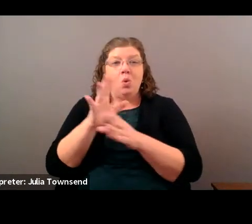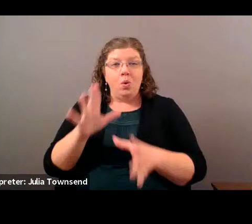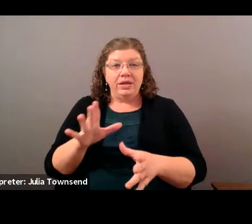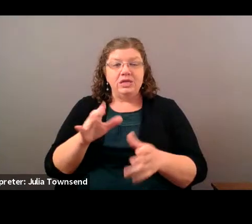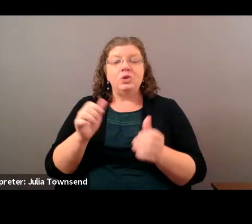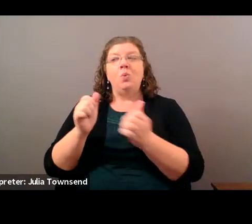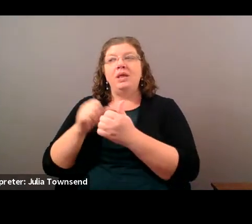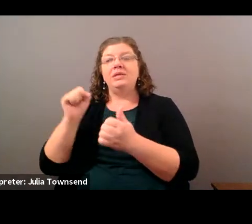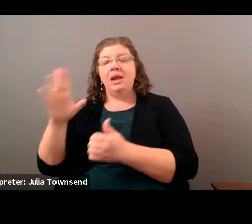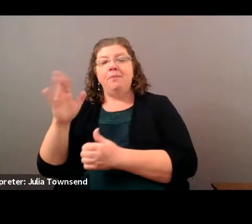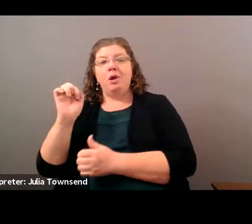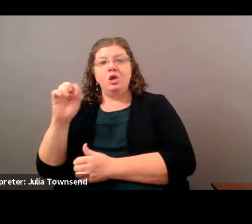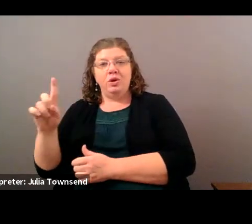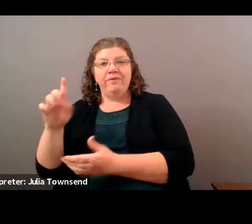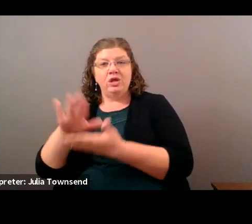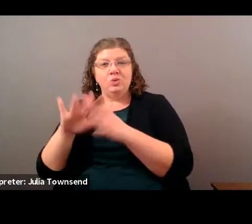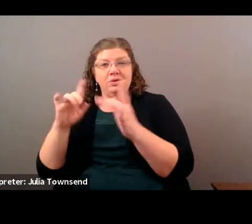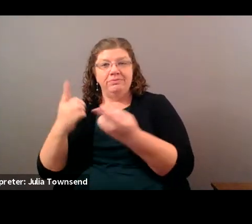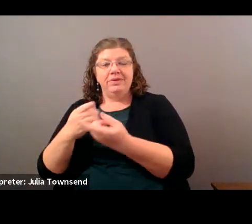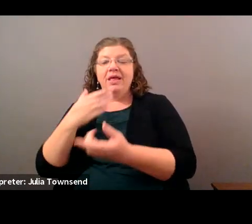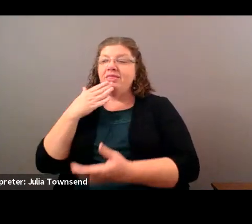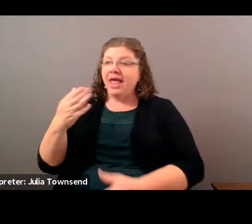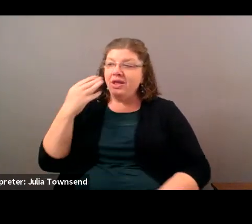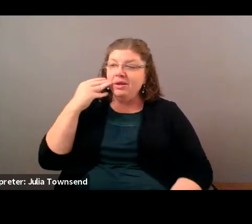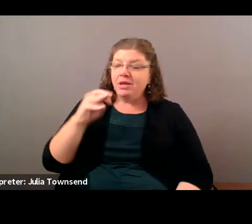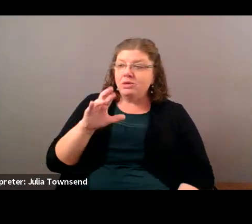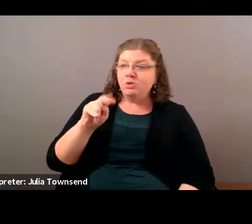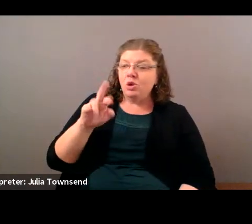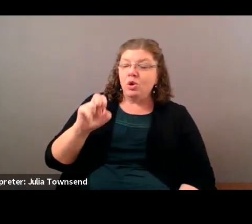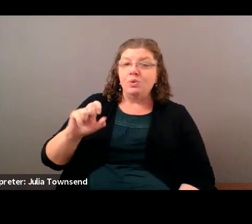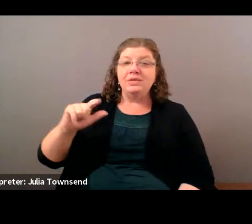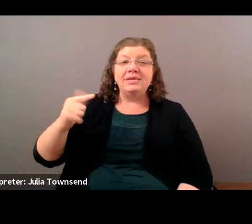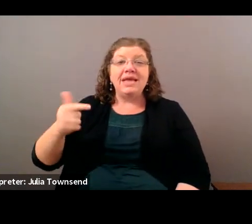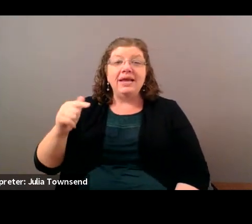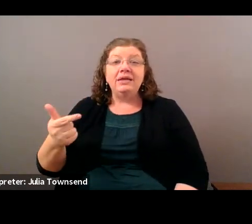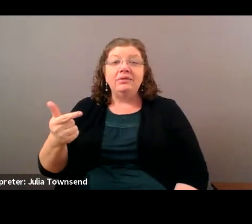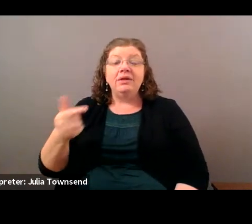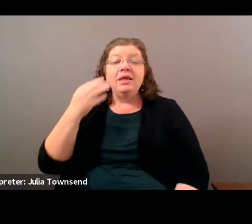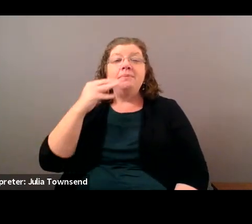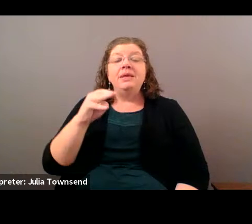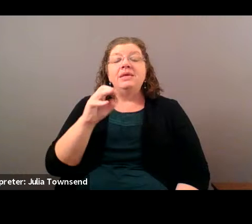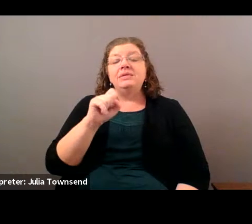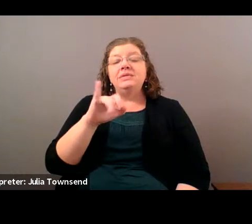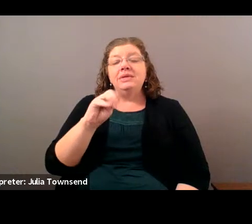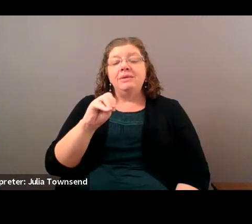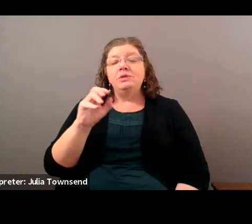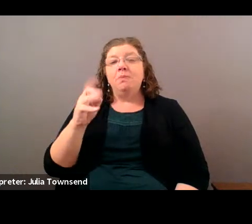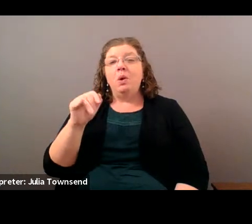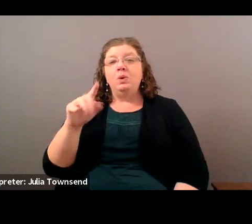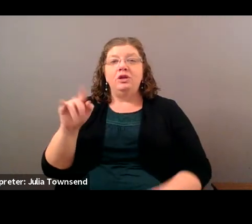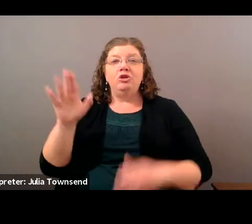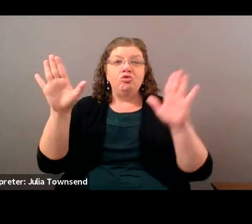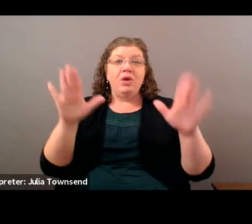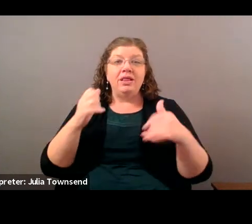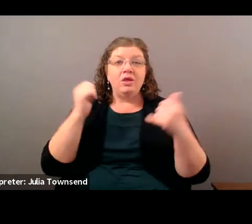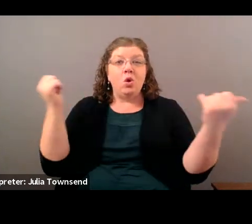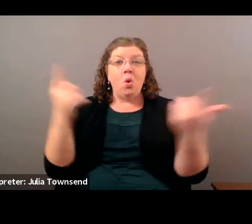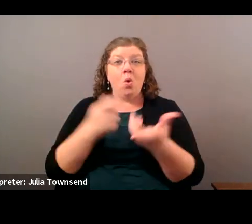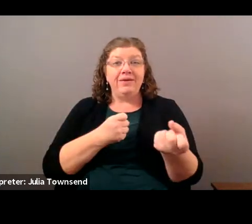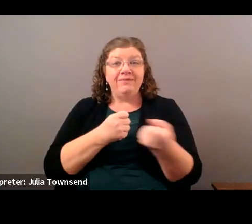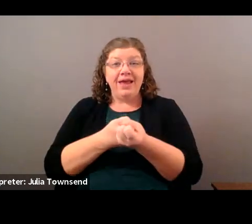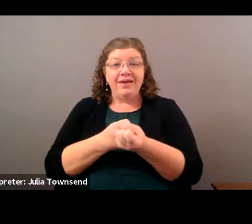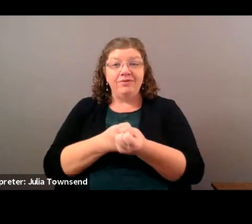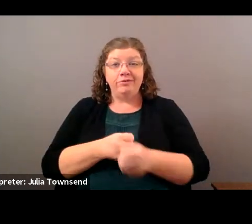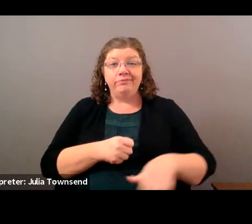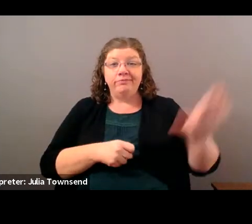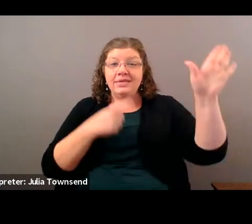District. Thank you, Ms. Munoz. And a second? Ms. Sims-Moten, great. All in favor, please signify by raising your